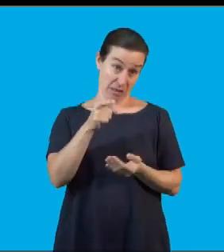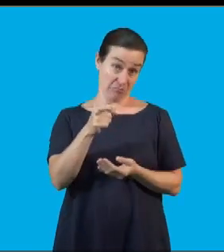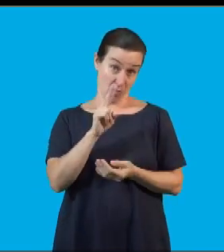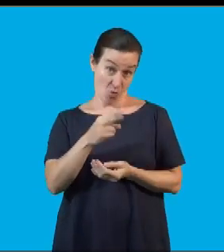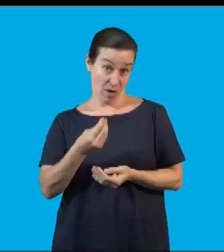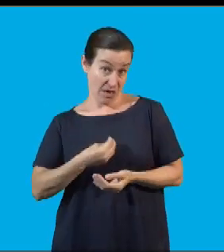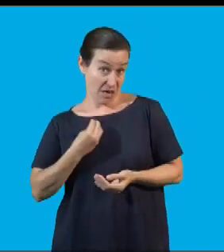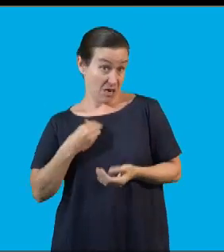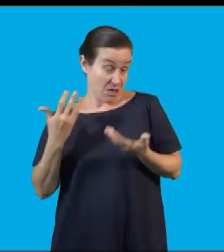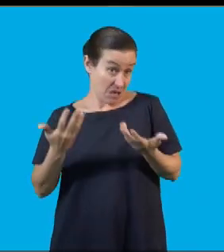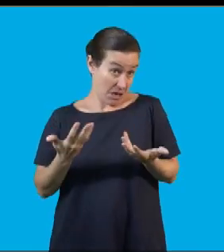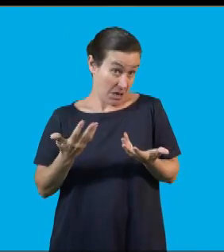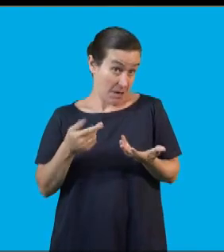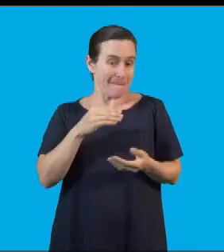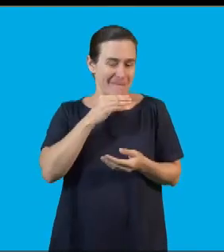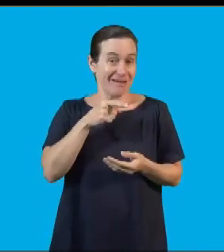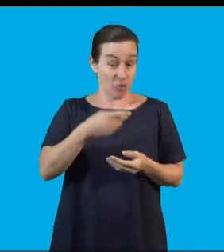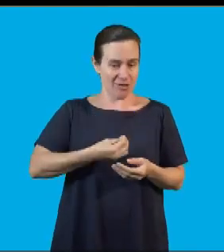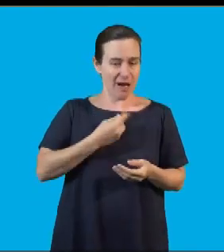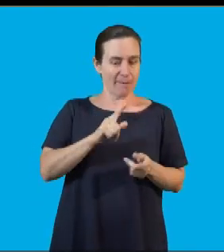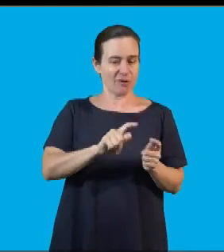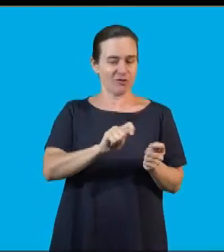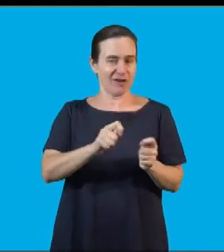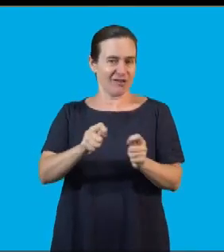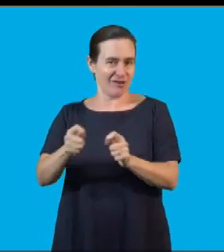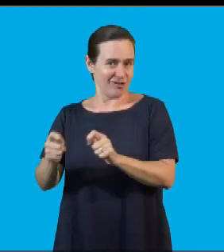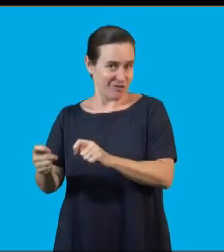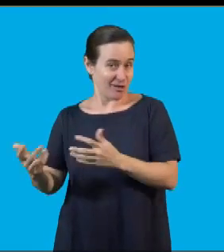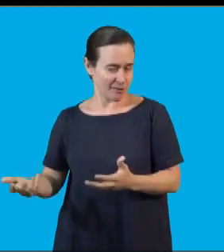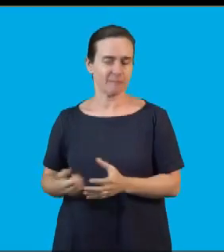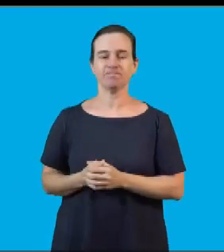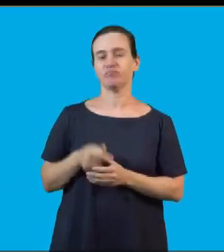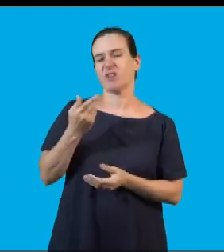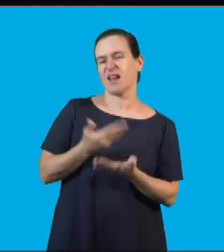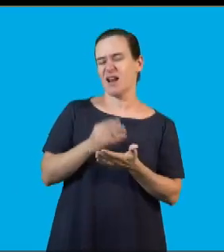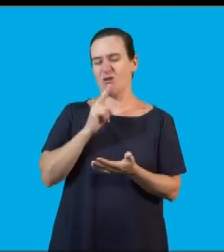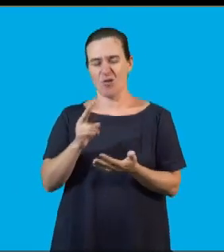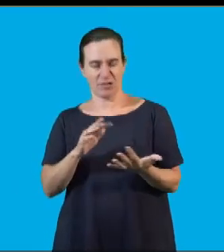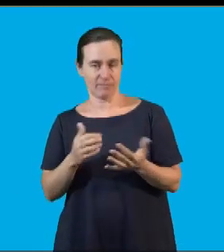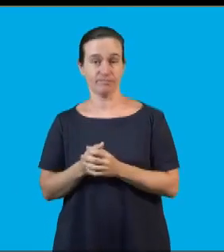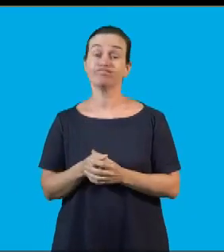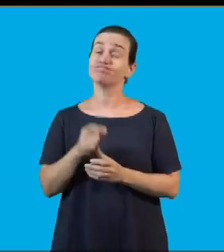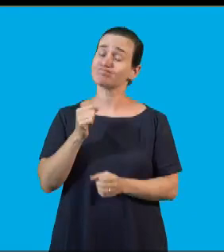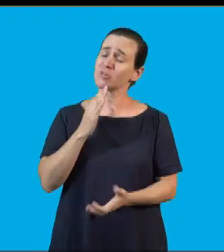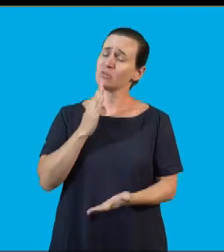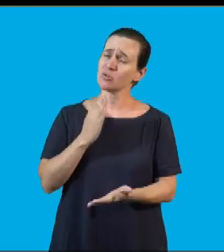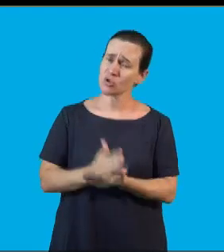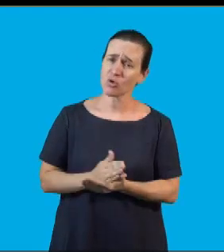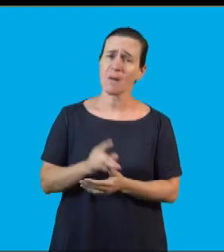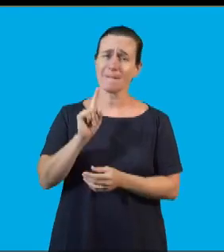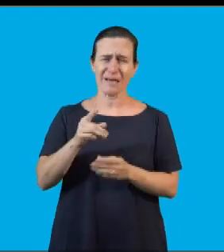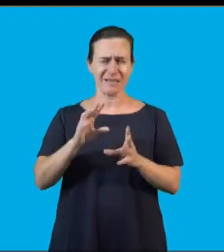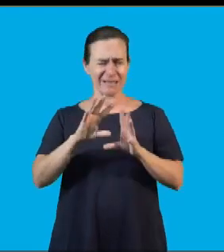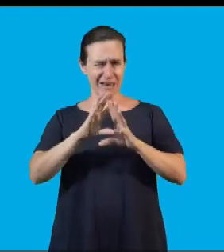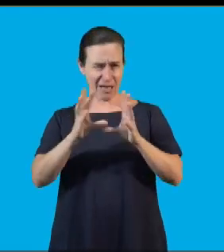Her age can also be an indication of the generational shift. Now let's look at the answer. Again, please